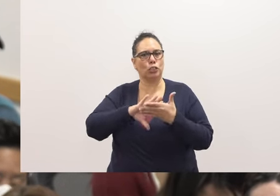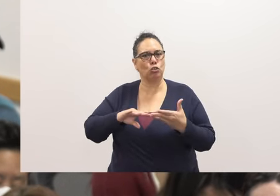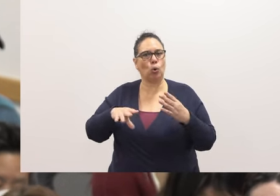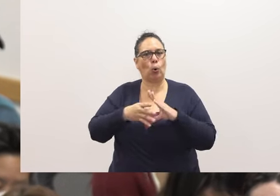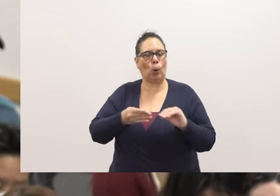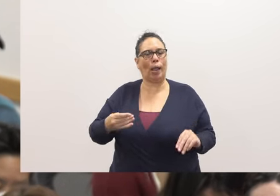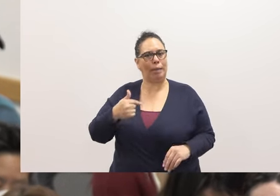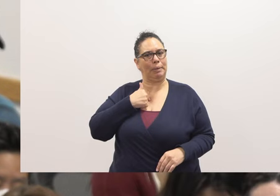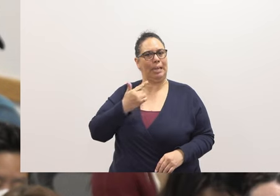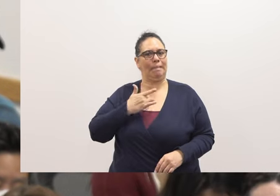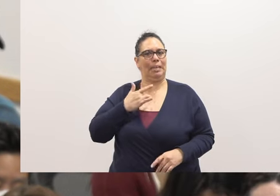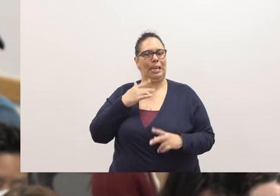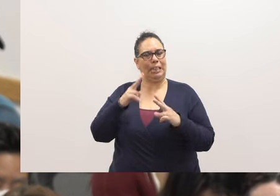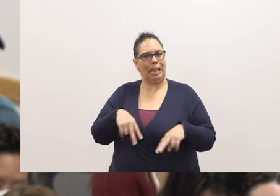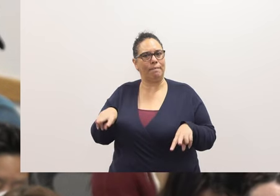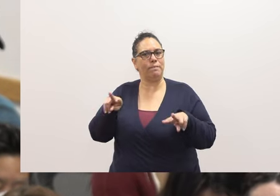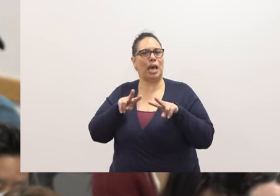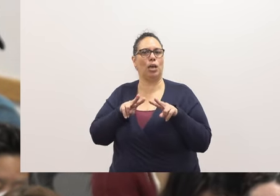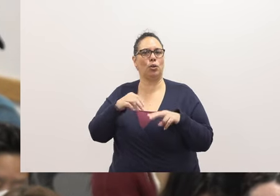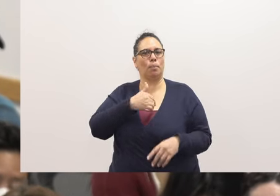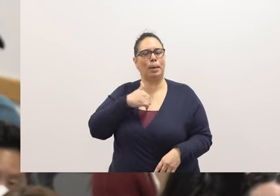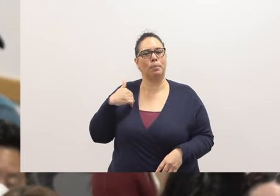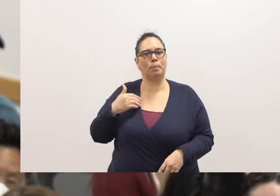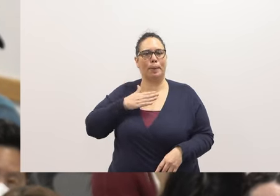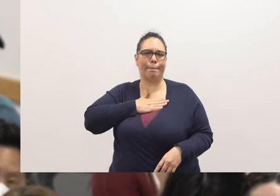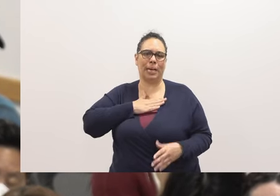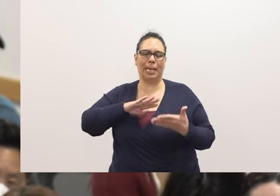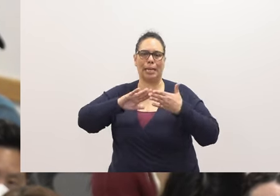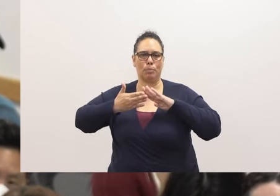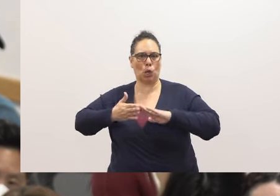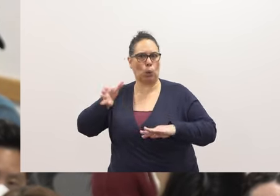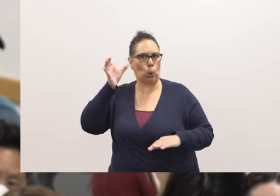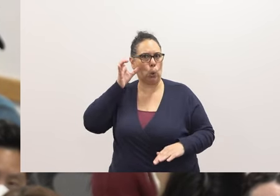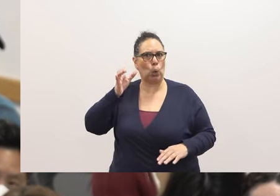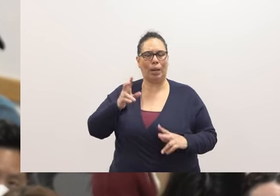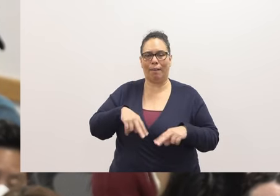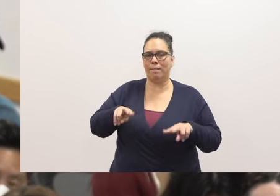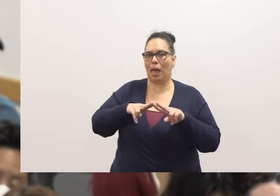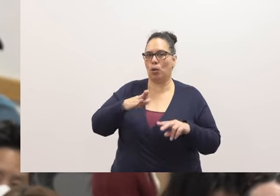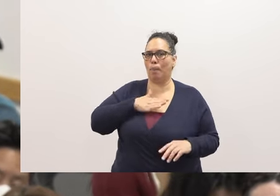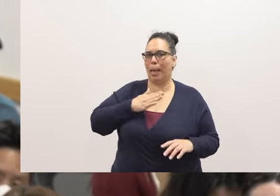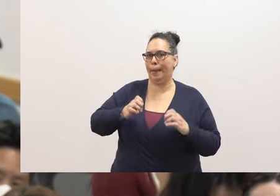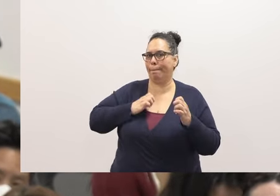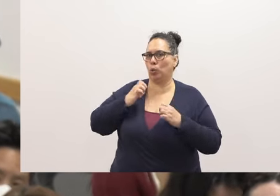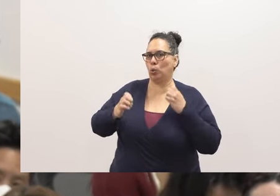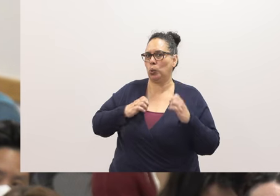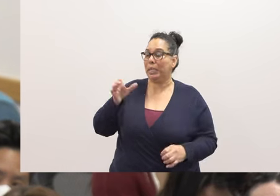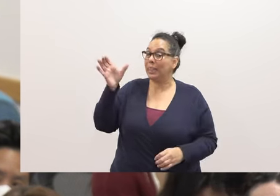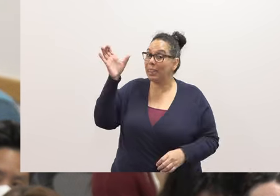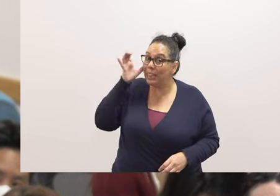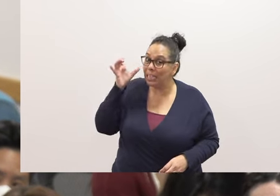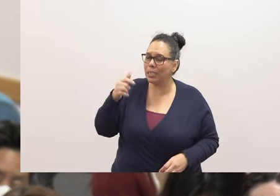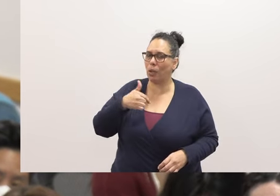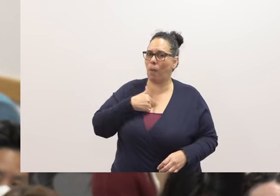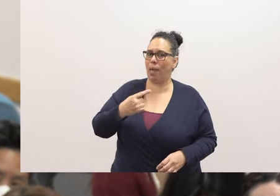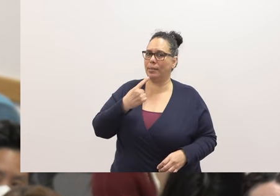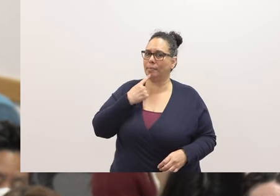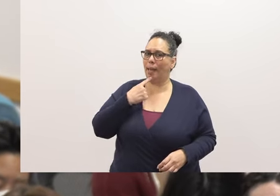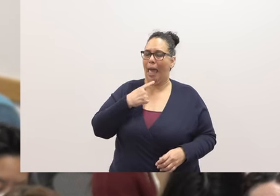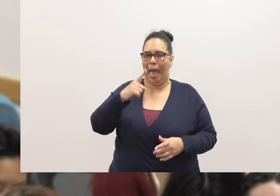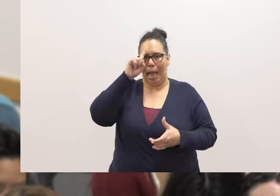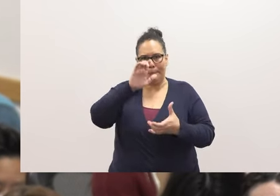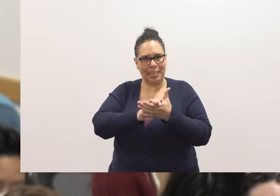me feel like a valued member of my own community, heard me and valued my emotions, listened to what I had to say. And I believe